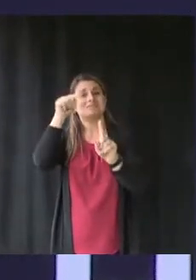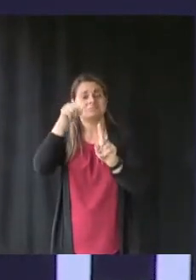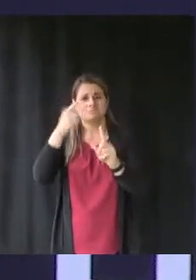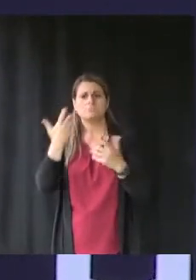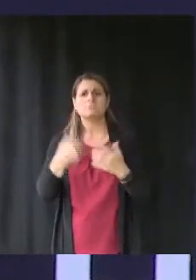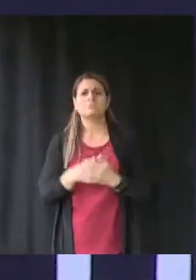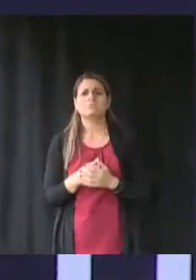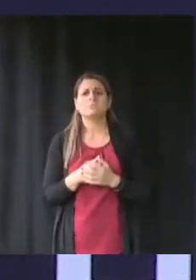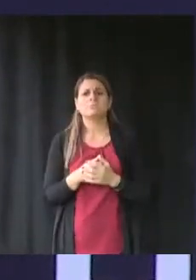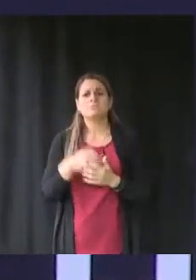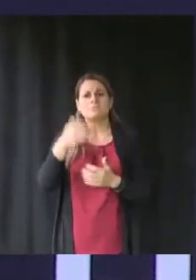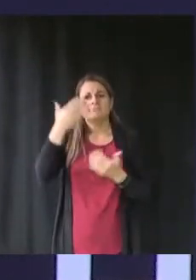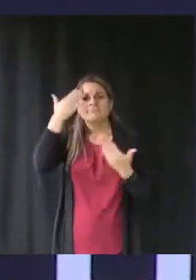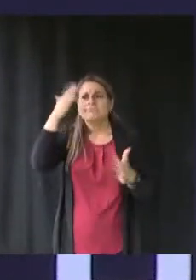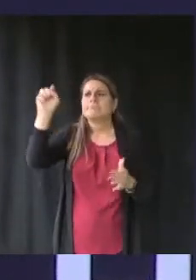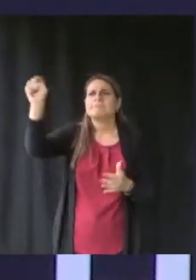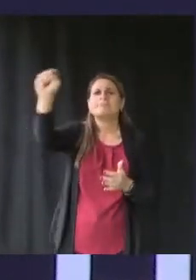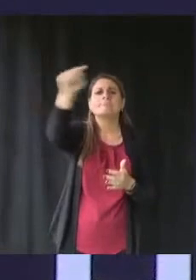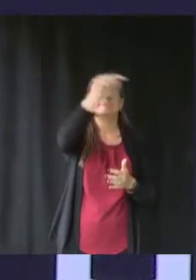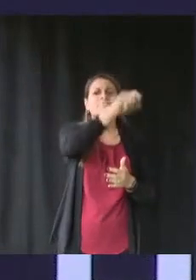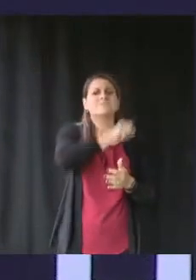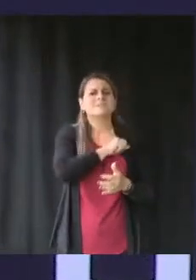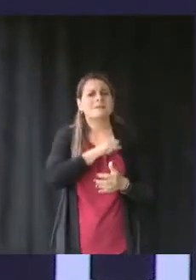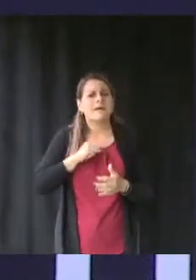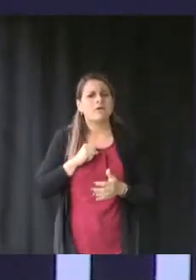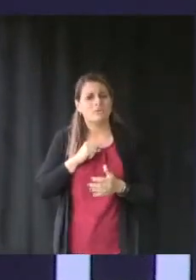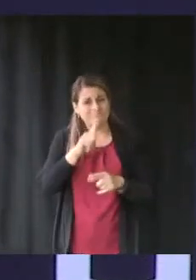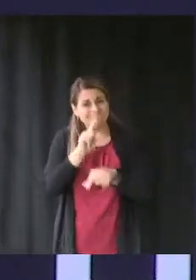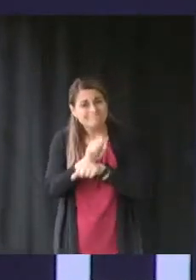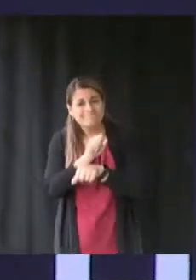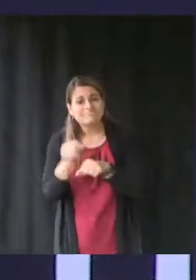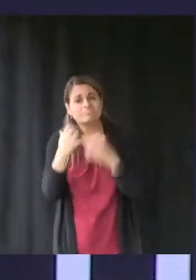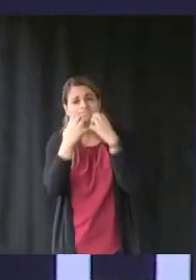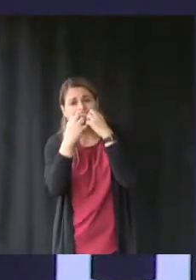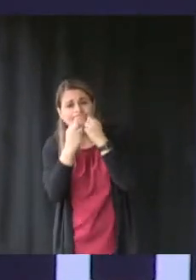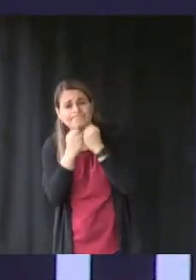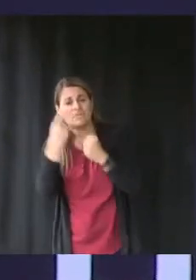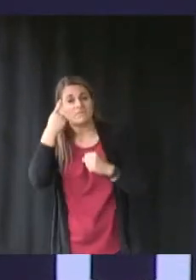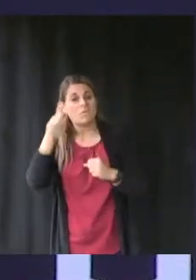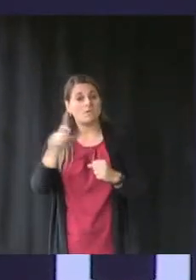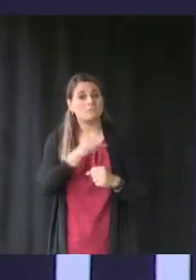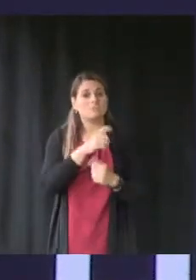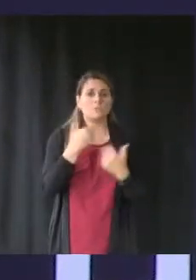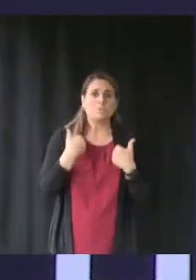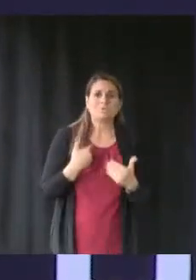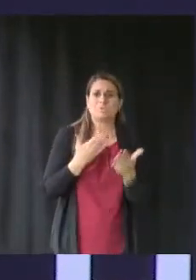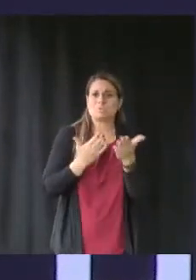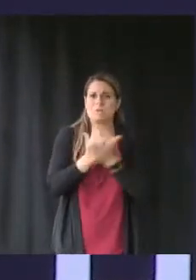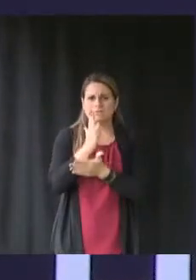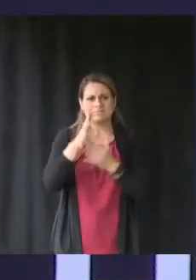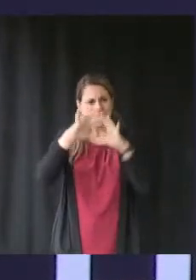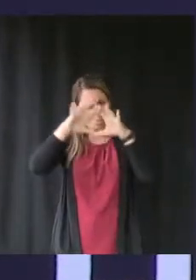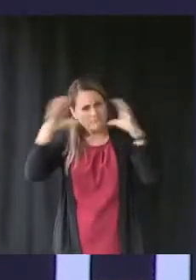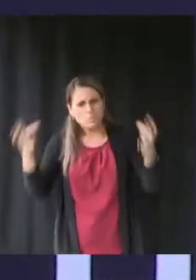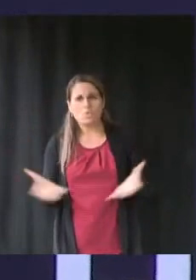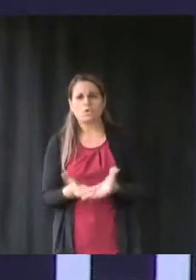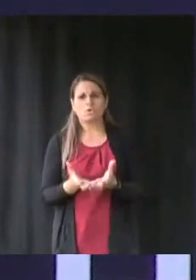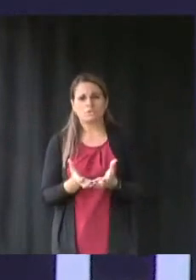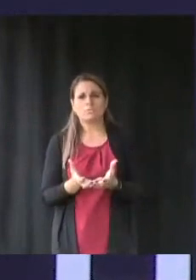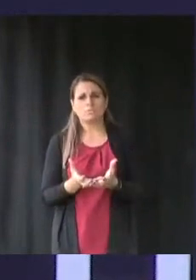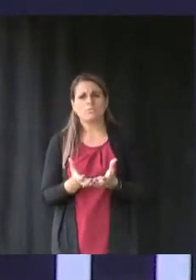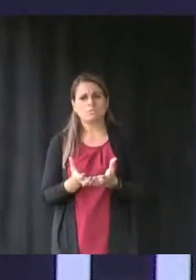harder for the fundamental human rights of people at home and around the globe. Before his public life, President Biden was